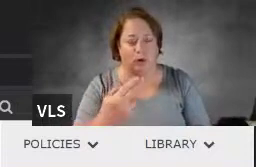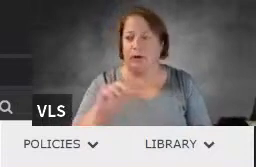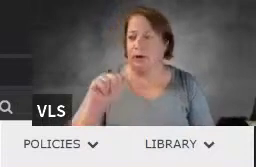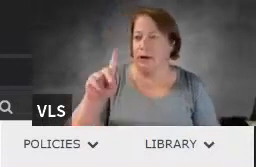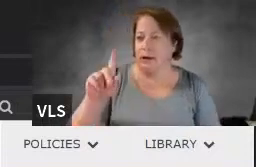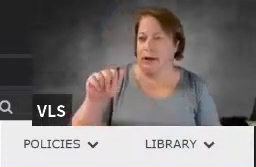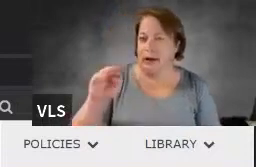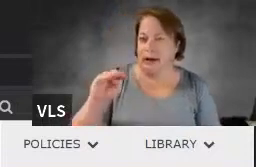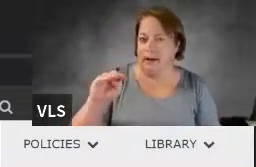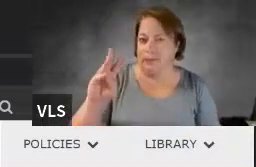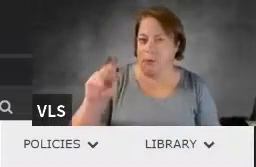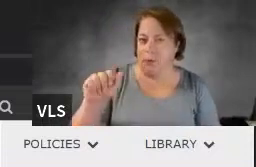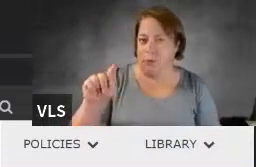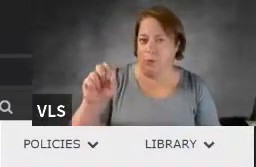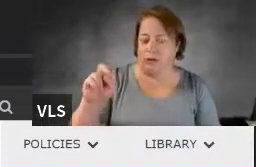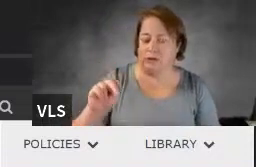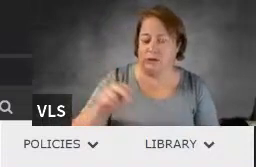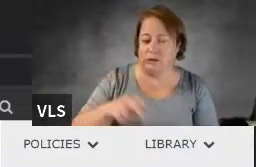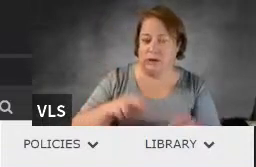Watson, abstain.